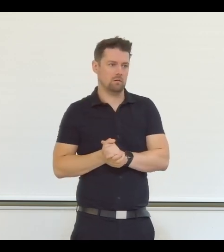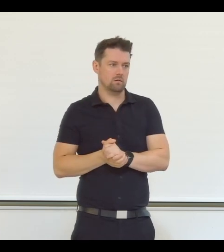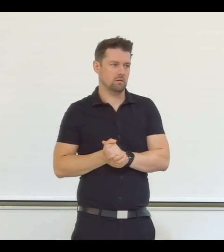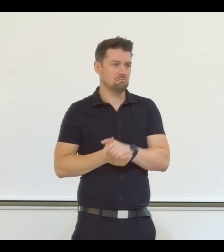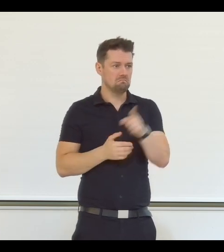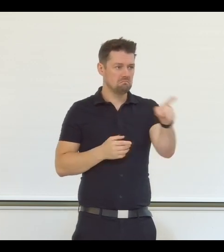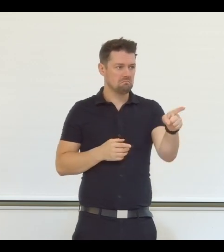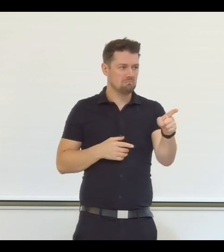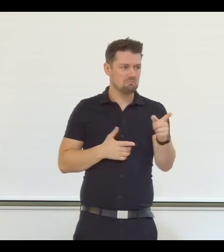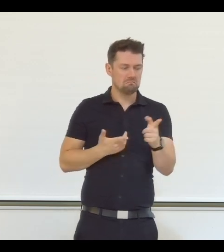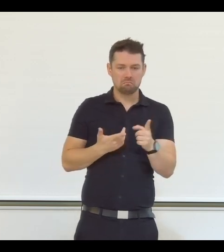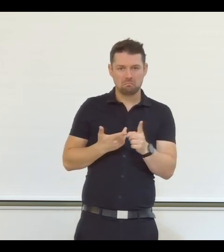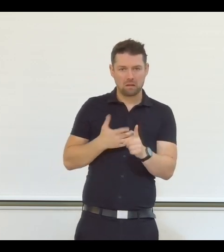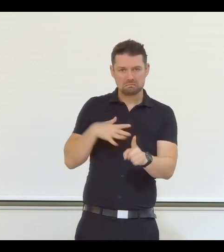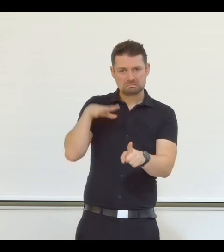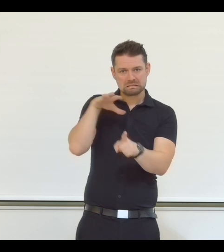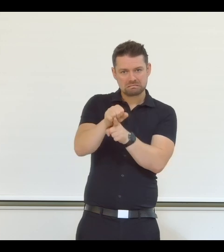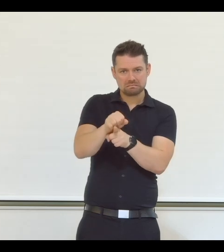of the fire be handled?